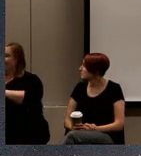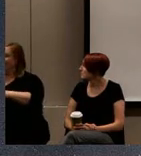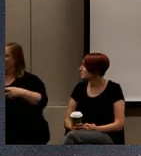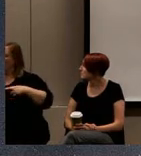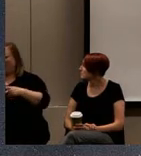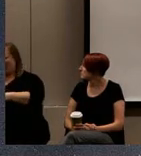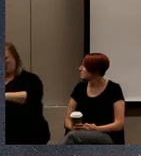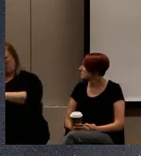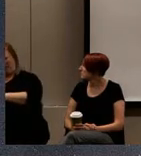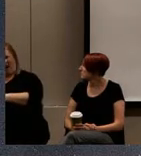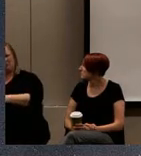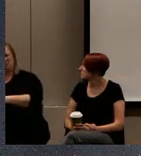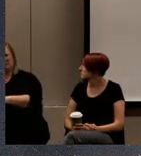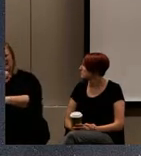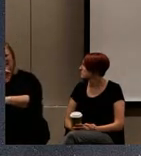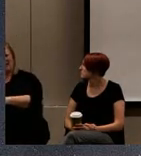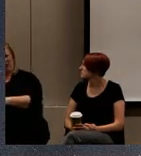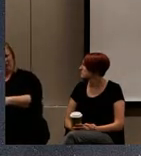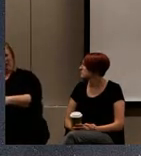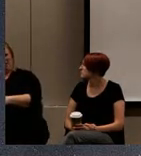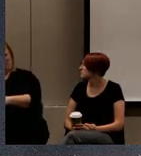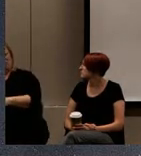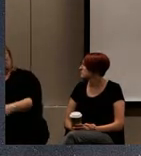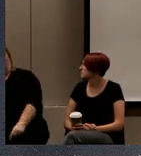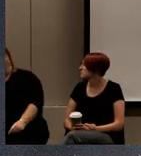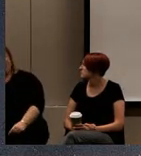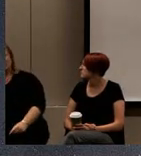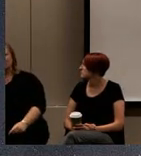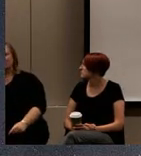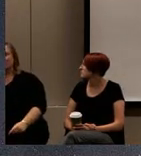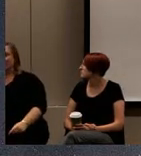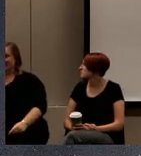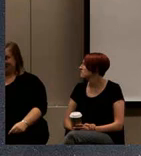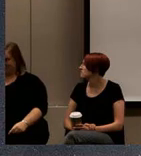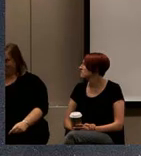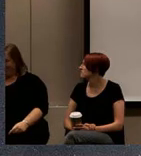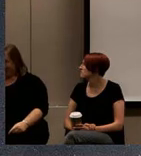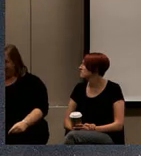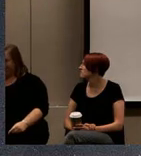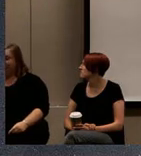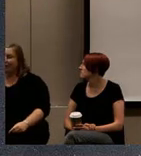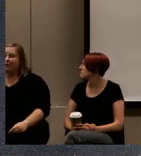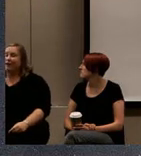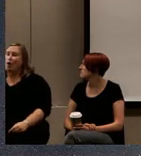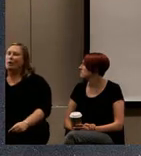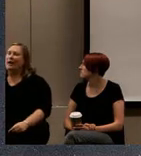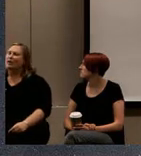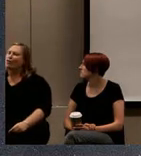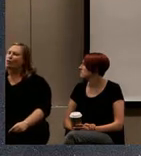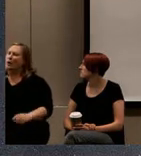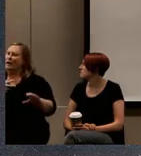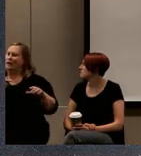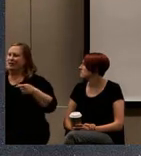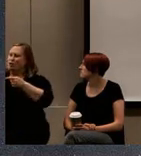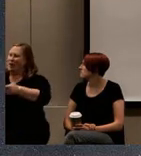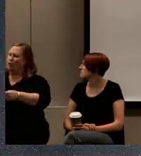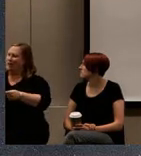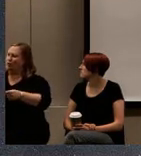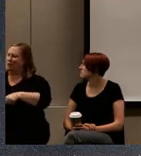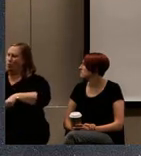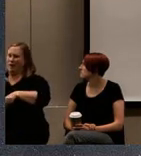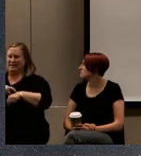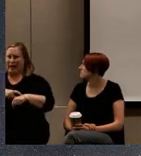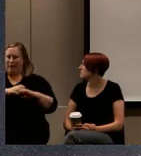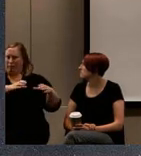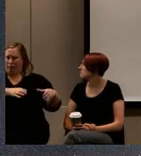of themselves as senior citizens. So, you know, whereas historically we've had kind of, you know, three generations at a time at